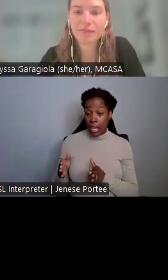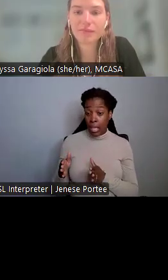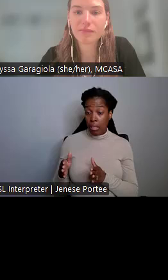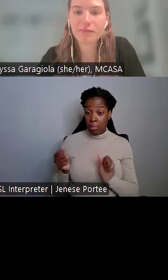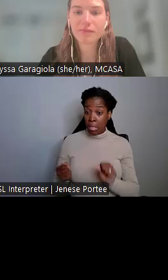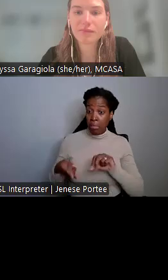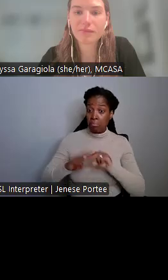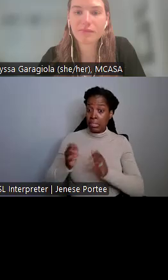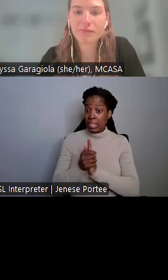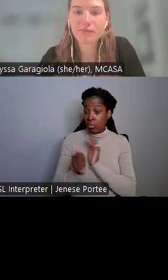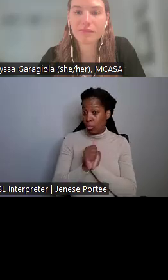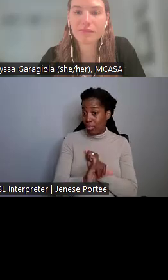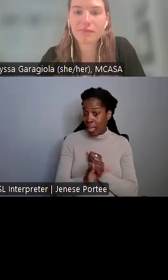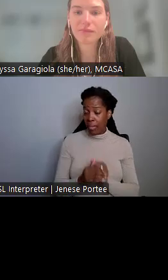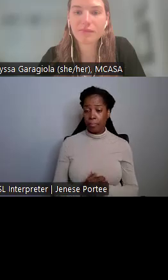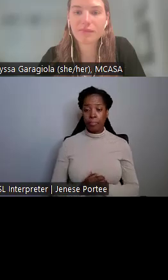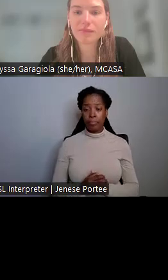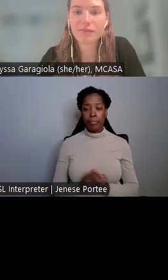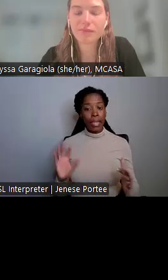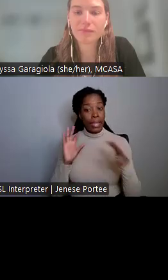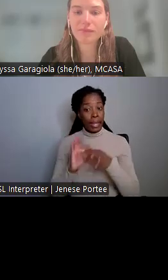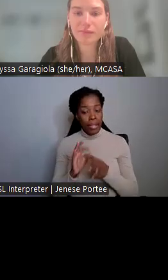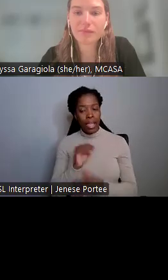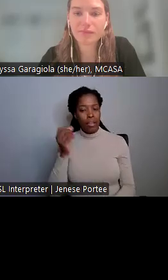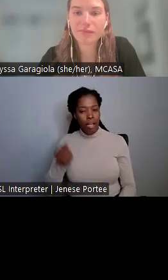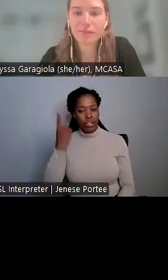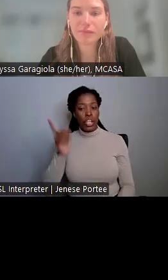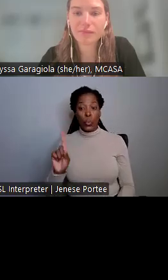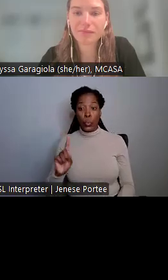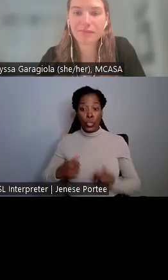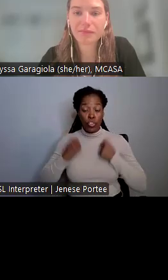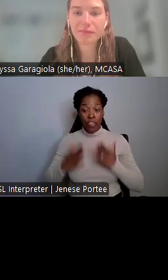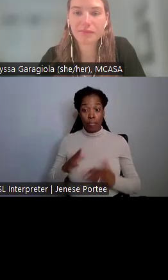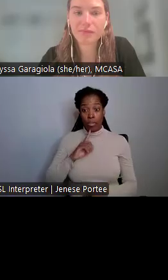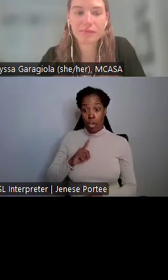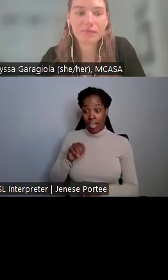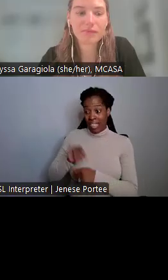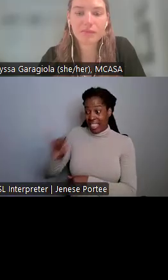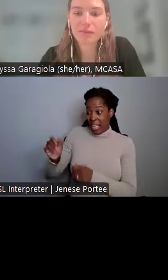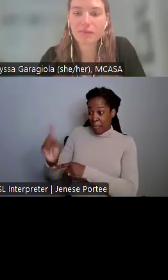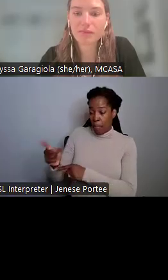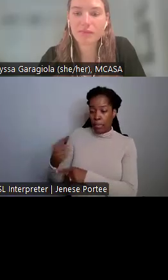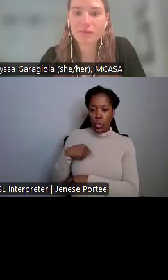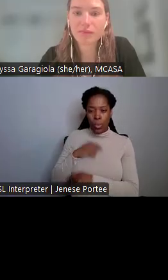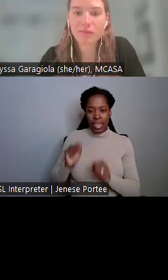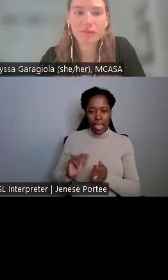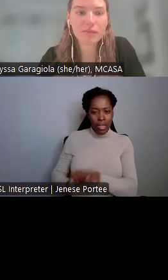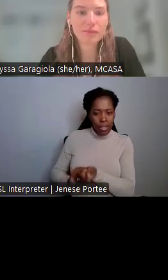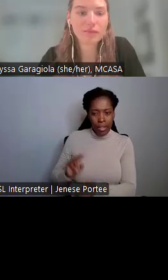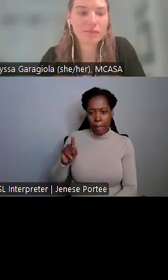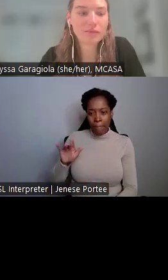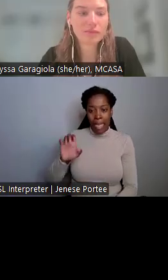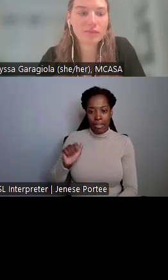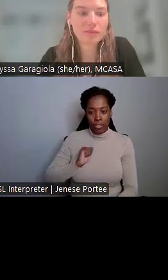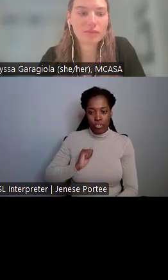connect with and understand where survivors are at in that moment so that we can really pace ourselves? So this is a great way for us to